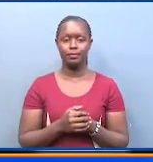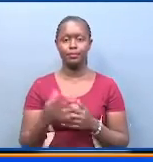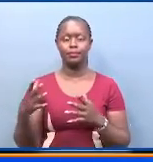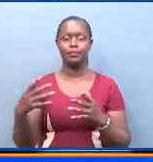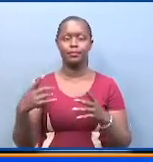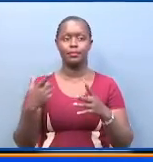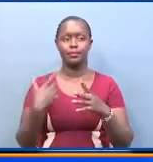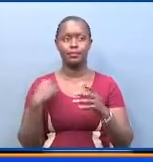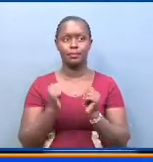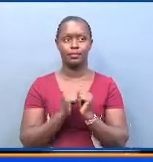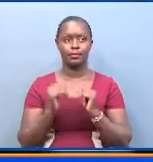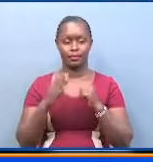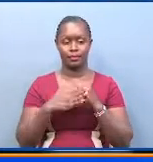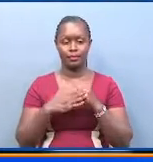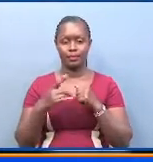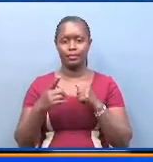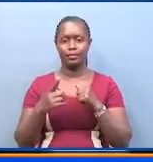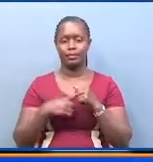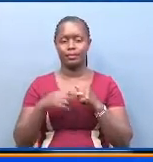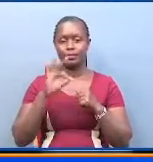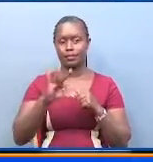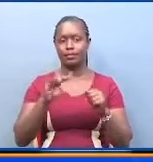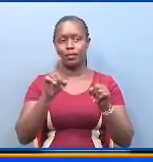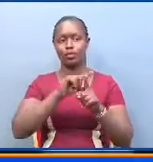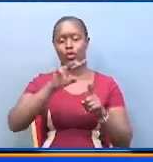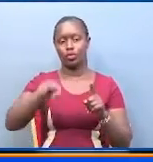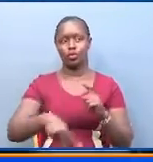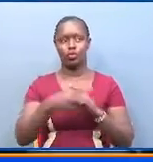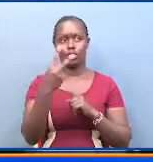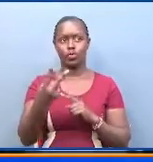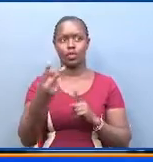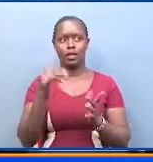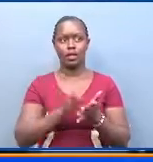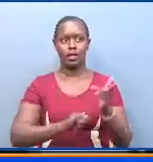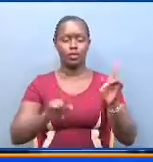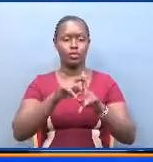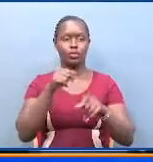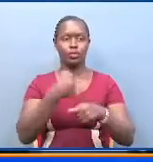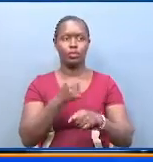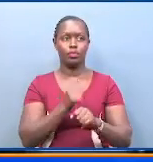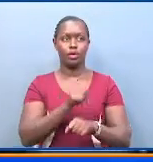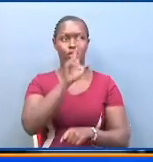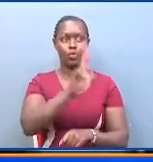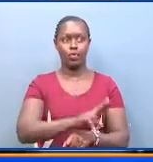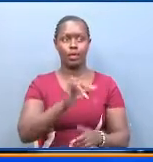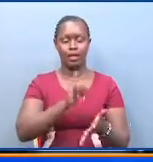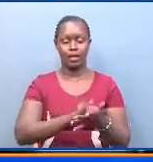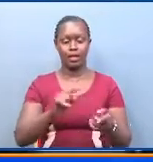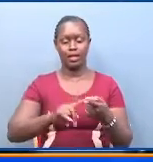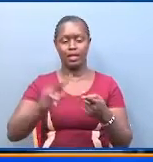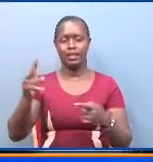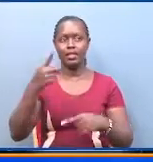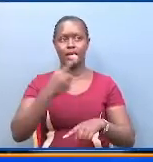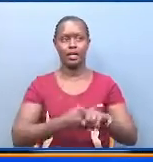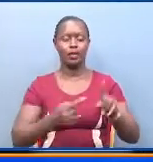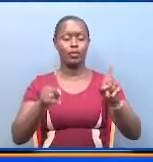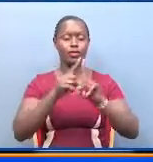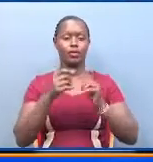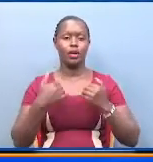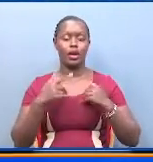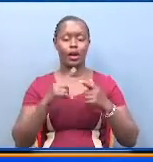1963 na 202 ile ingine ileta uhuru, hii ya pili ilijaa katiba